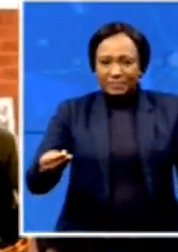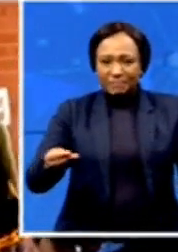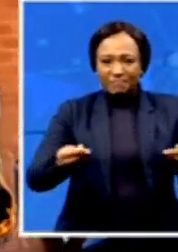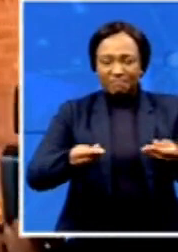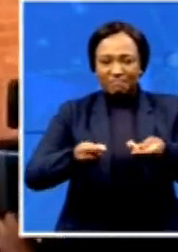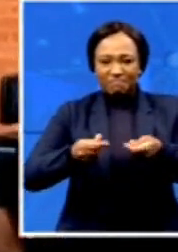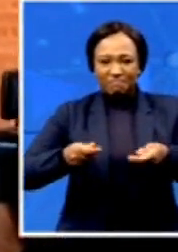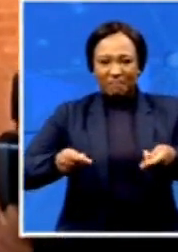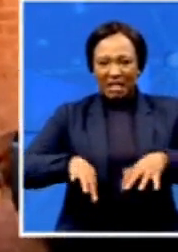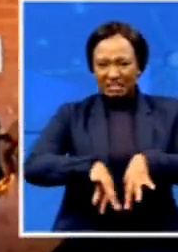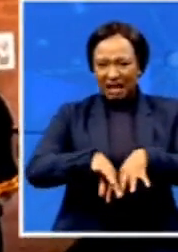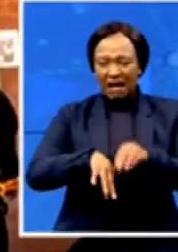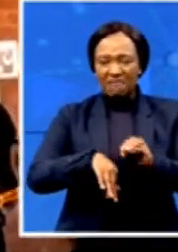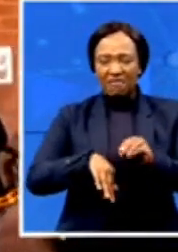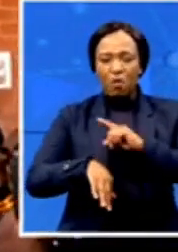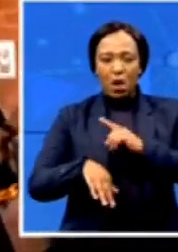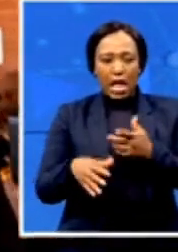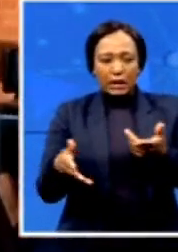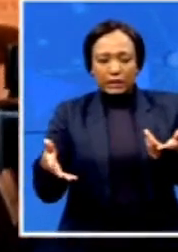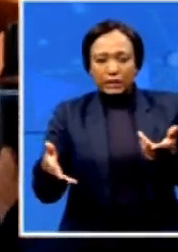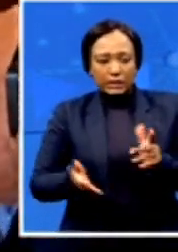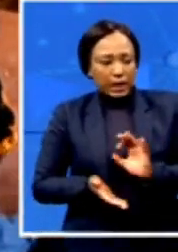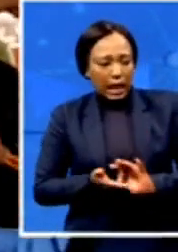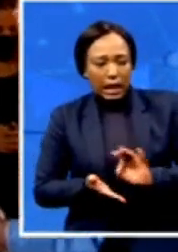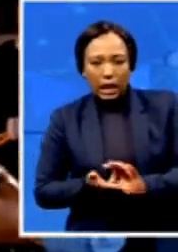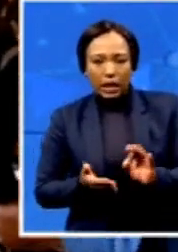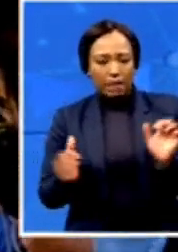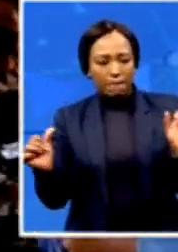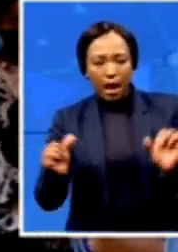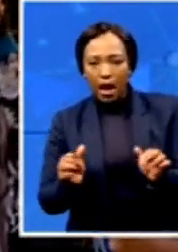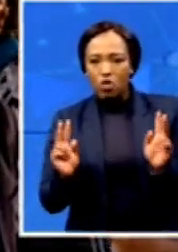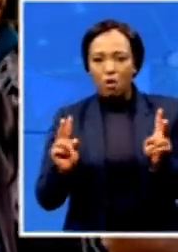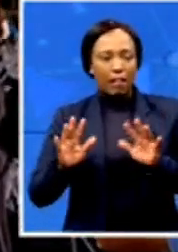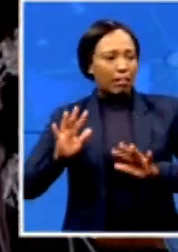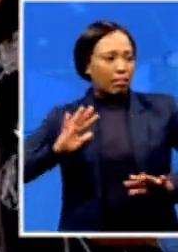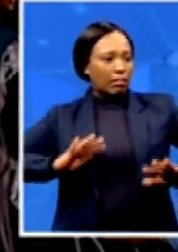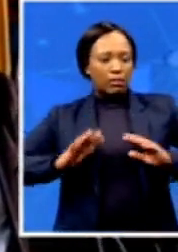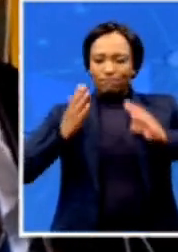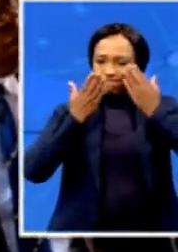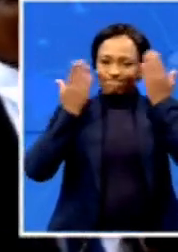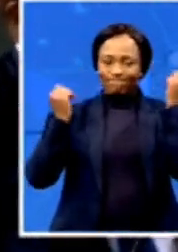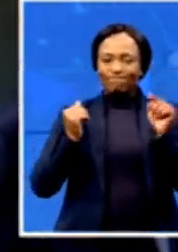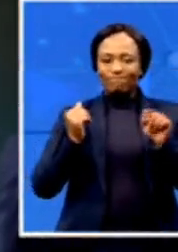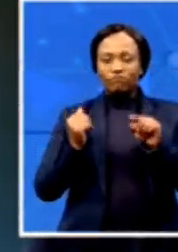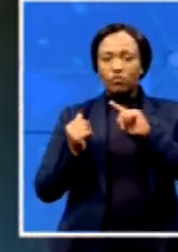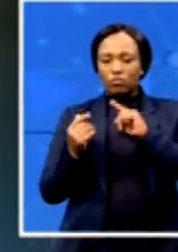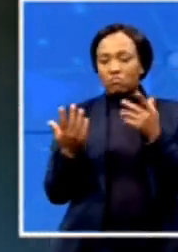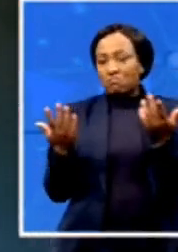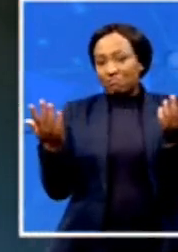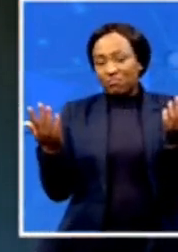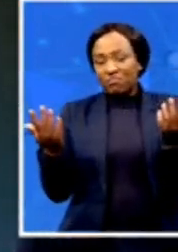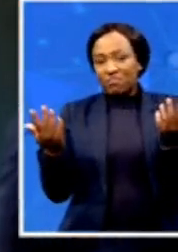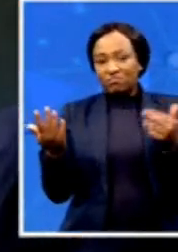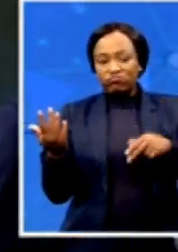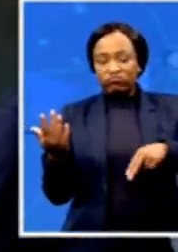the order, the normal order that is currently befallen in the schools affected by